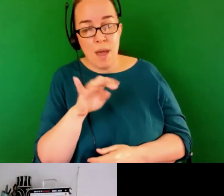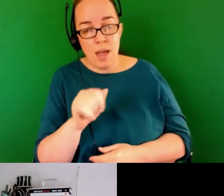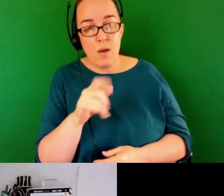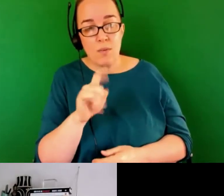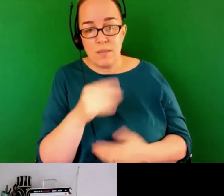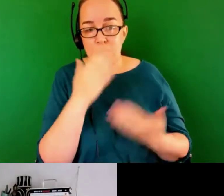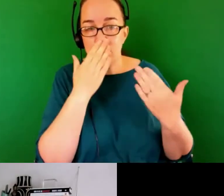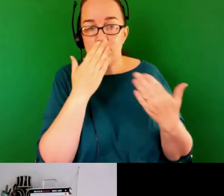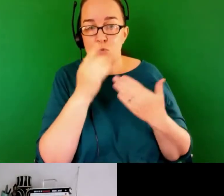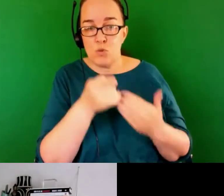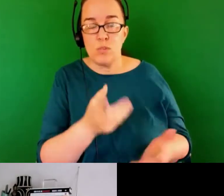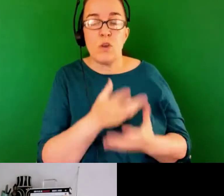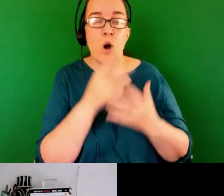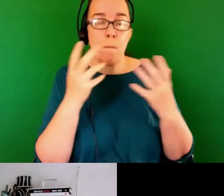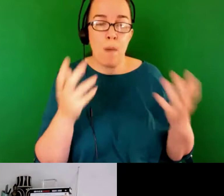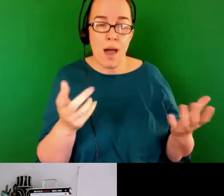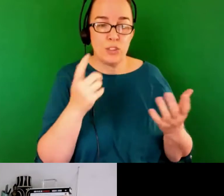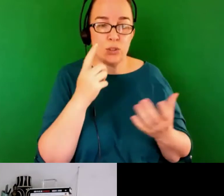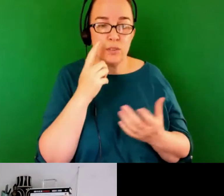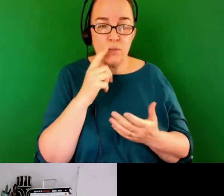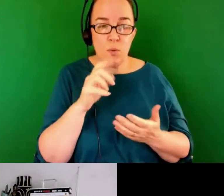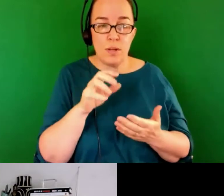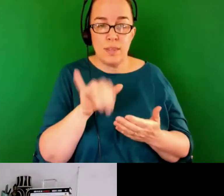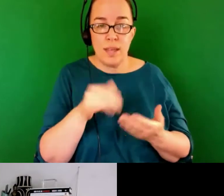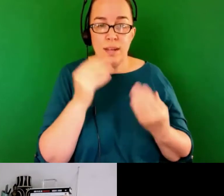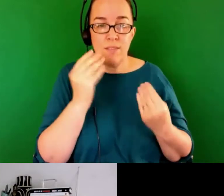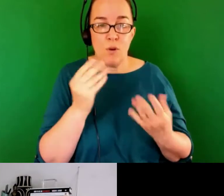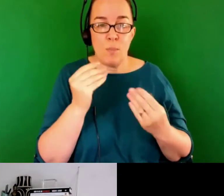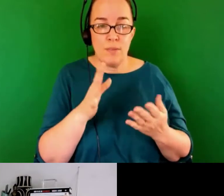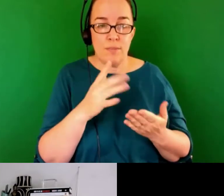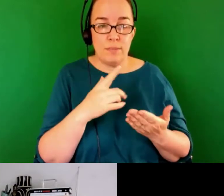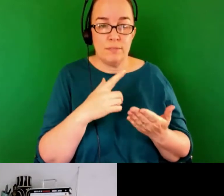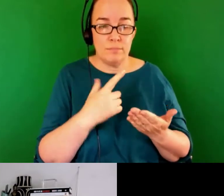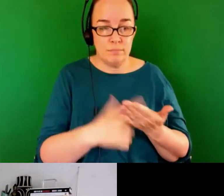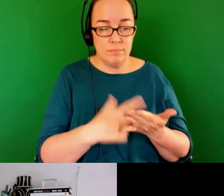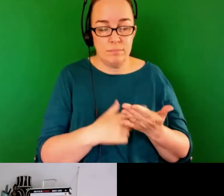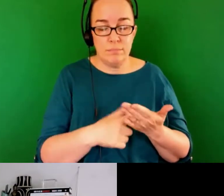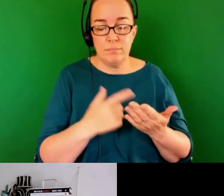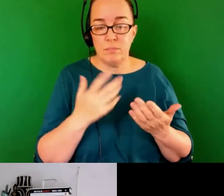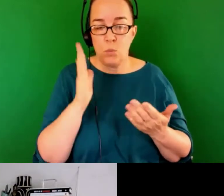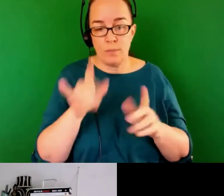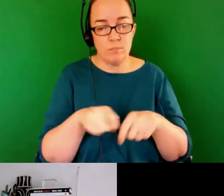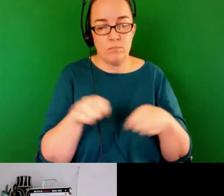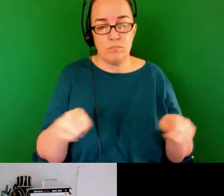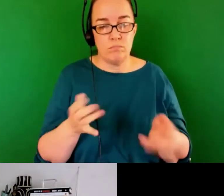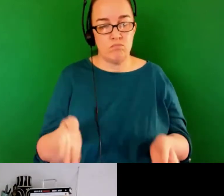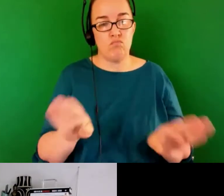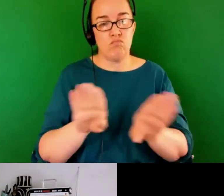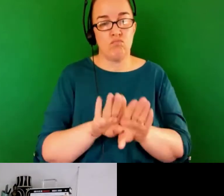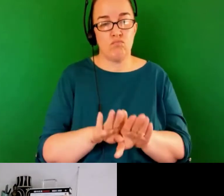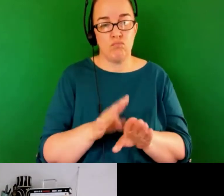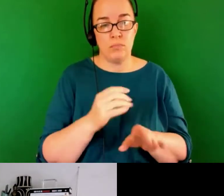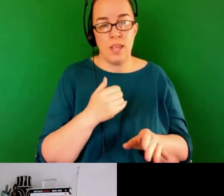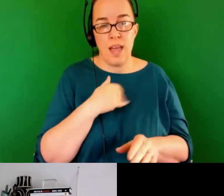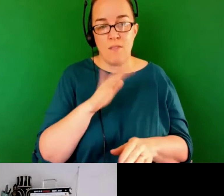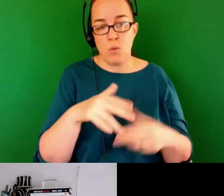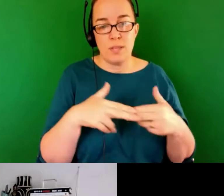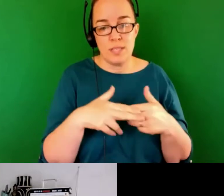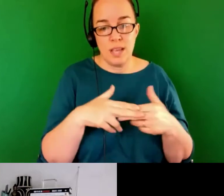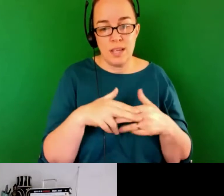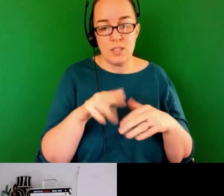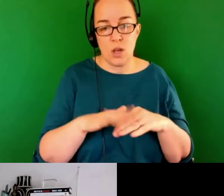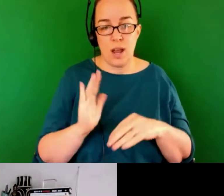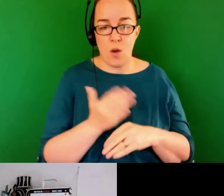thank you so much for this informative talk. And so we'll leave it at that. And of course, have your slides on